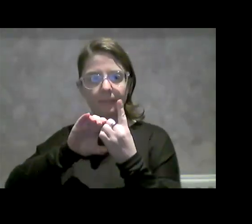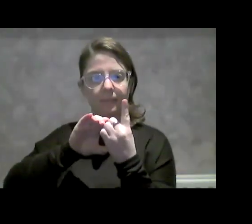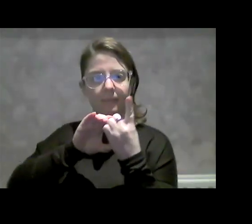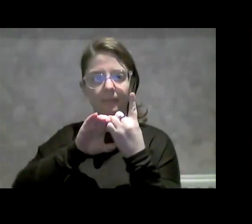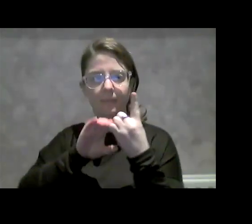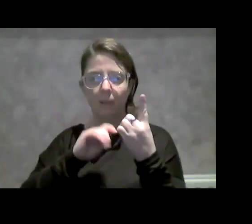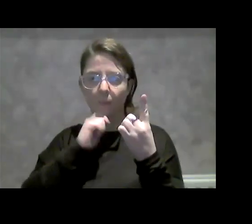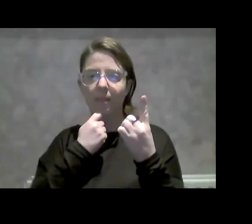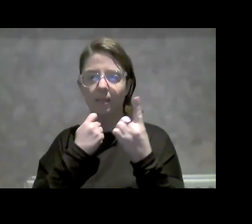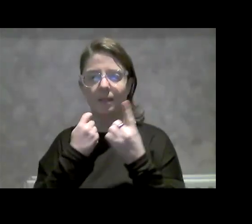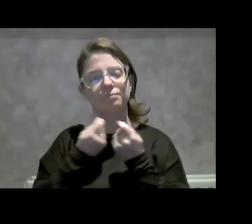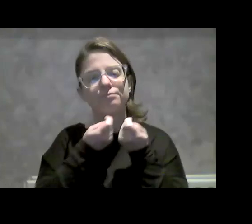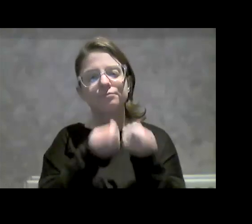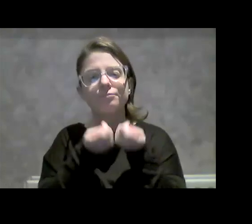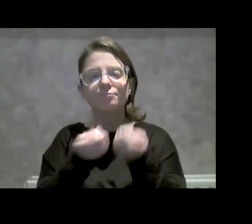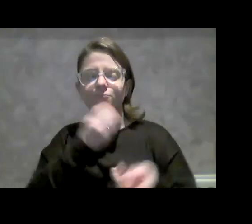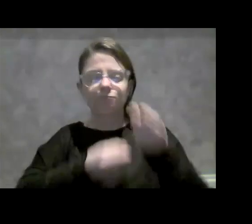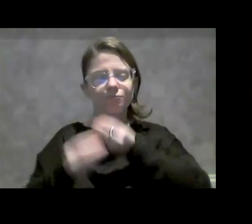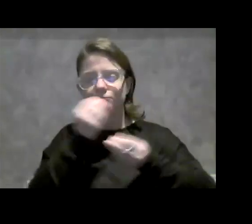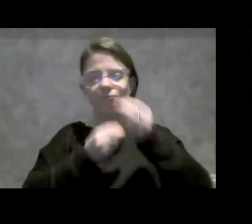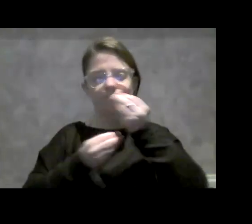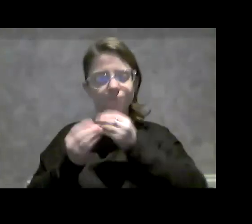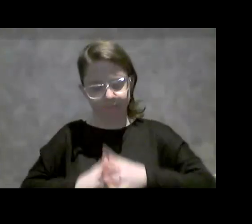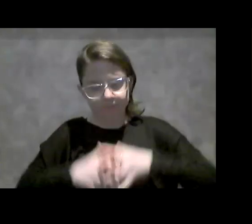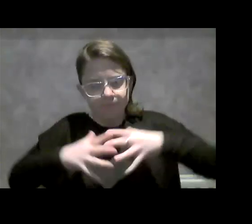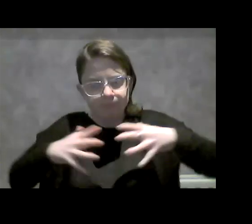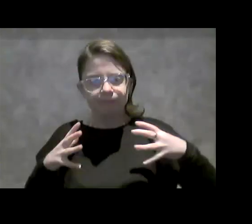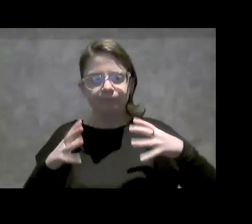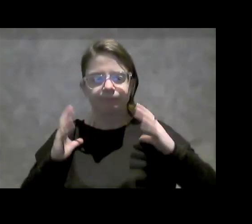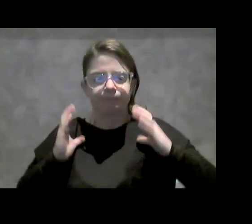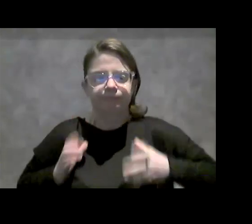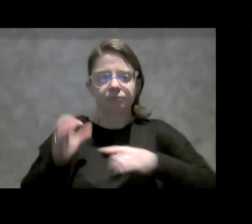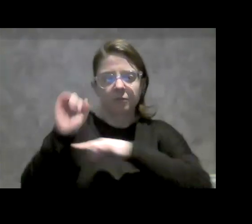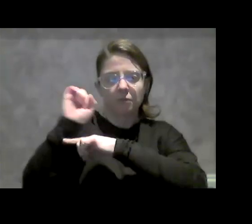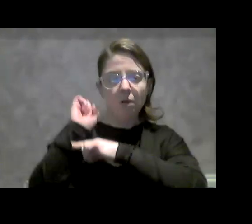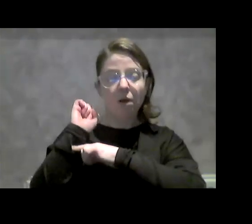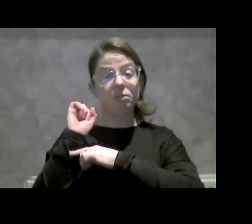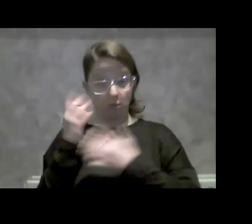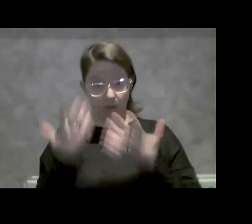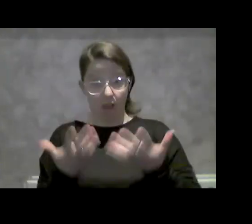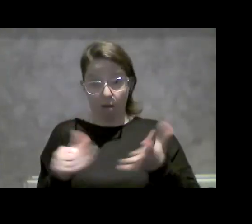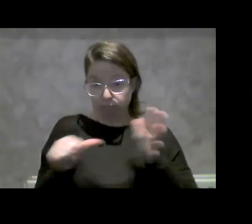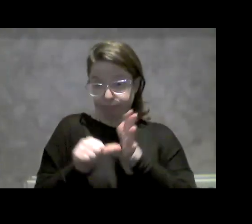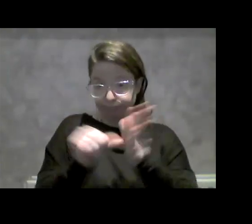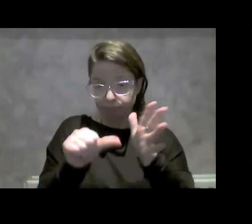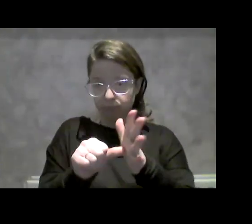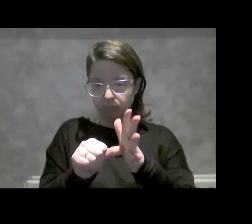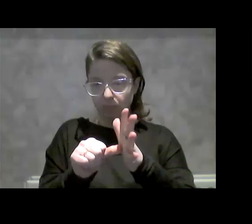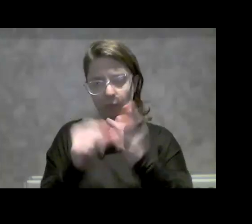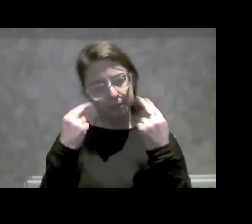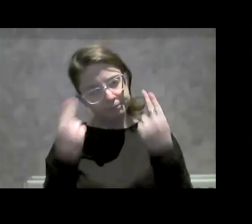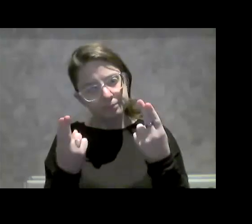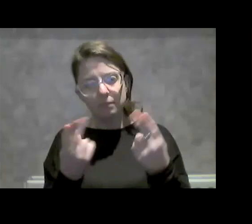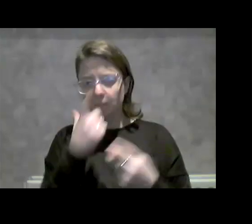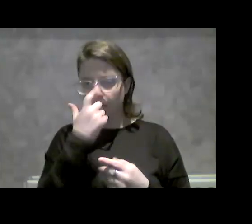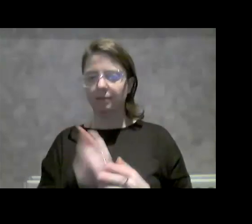We will be fed again, fattened up to protect us from the cold. Things are hard right now, but we can push back harder.